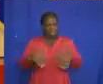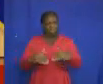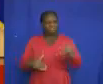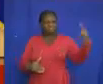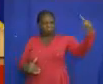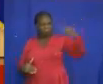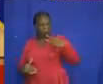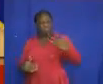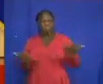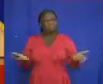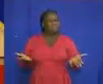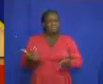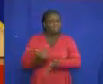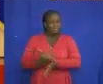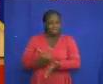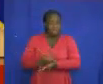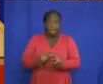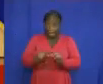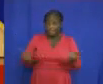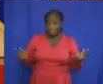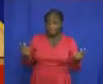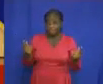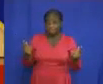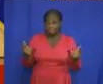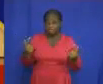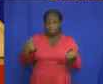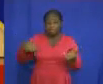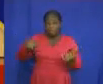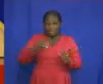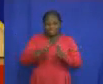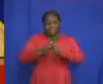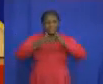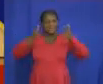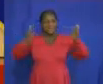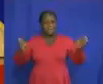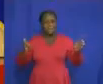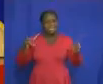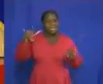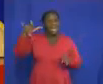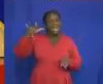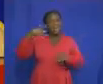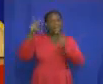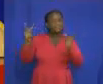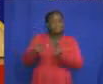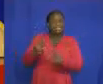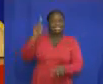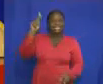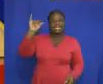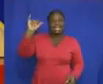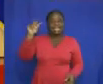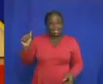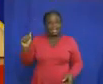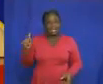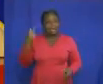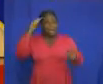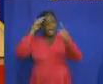shores. Consequently, when we reopened Kotoka International Airport, KIA, our aim